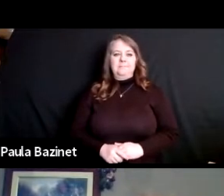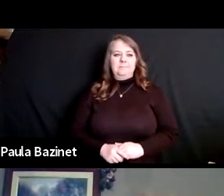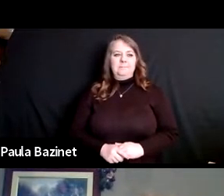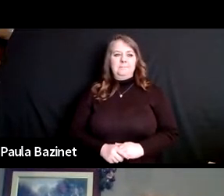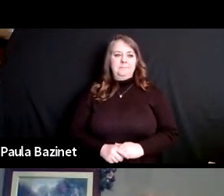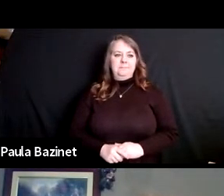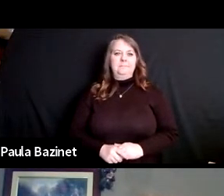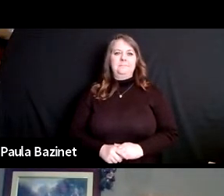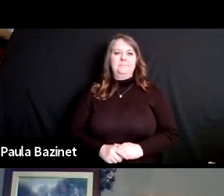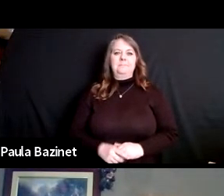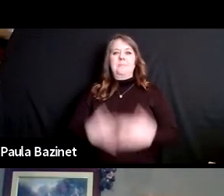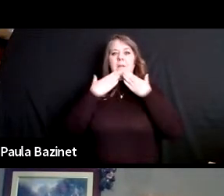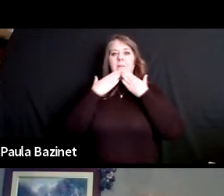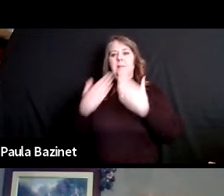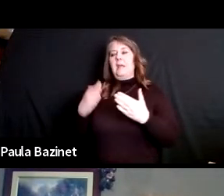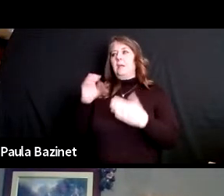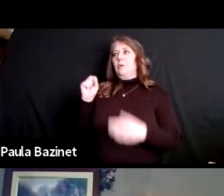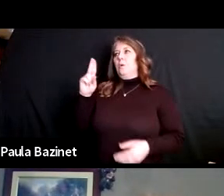Thank you, Susie.